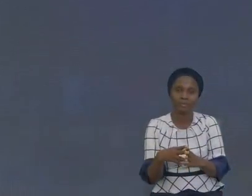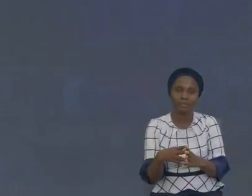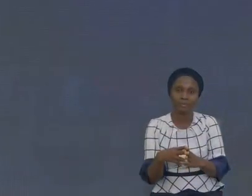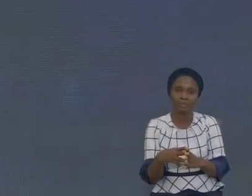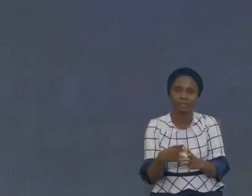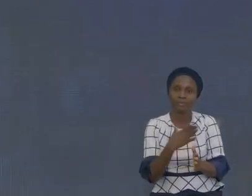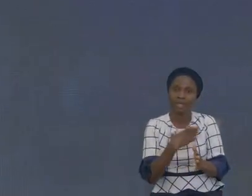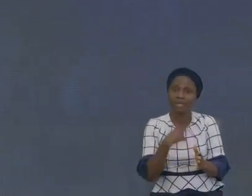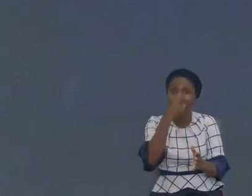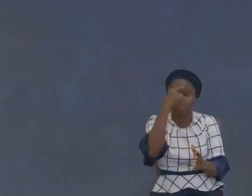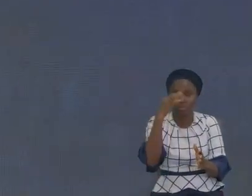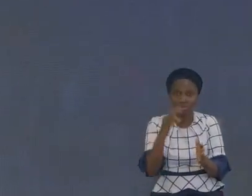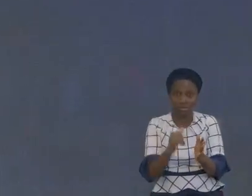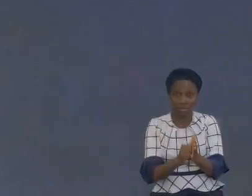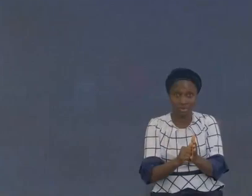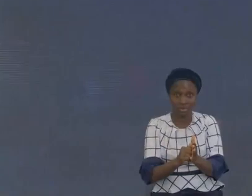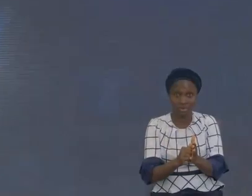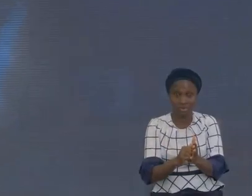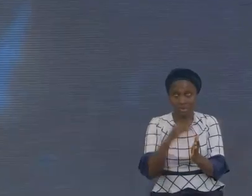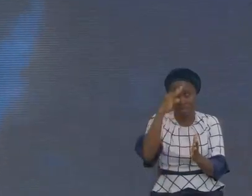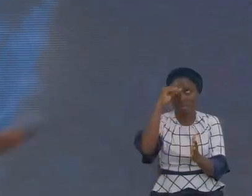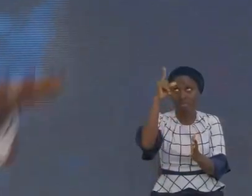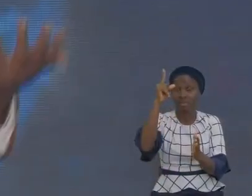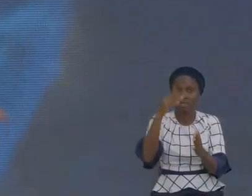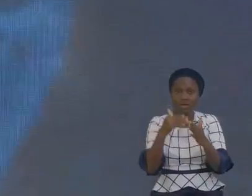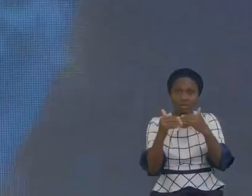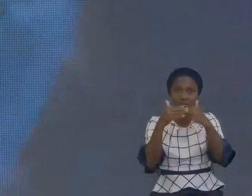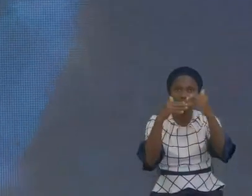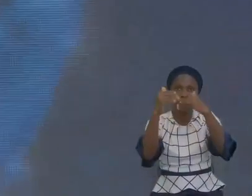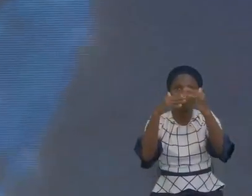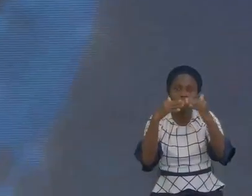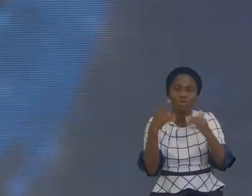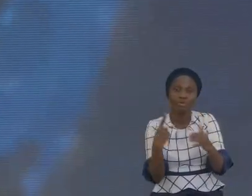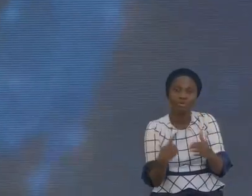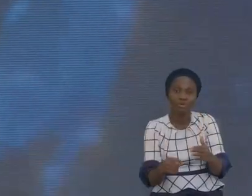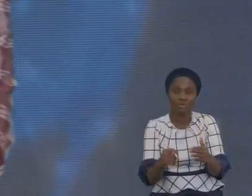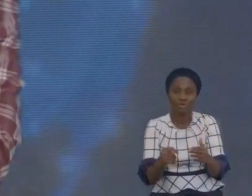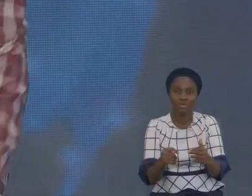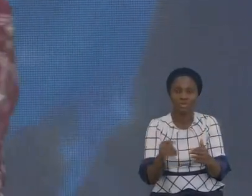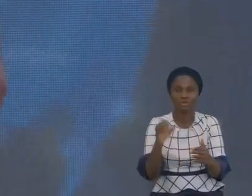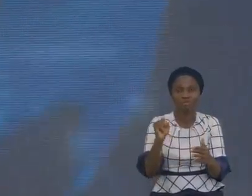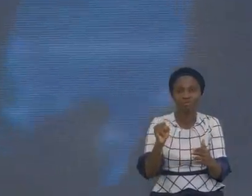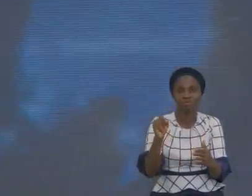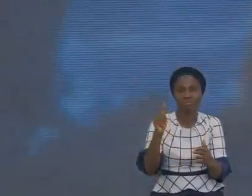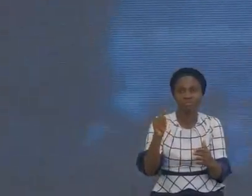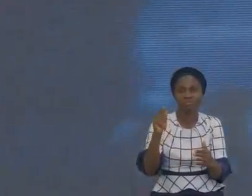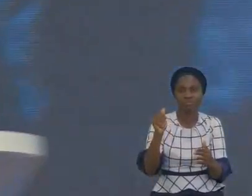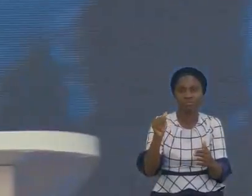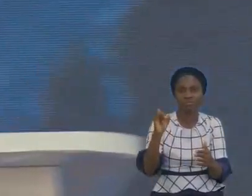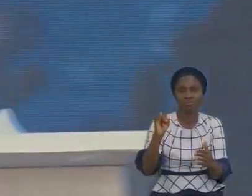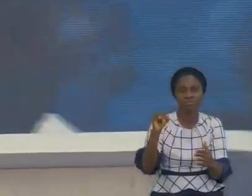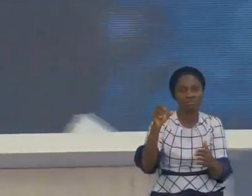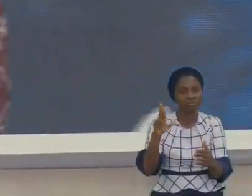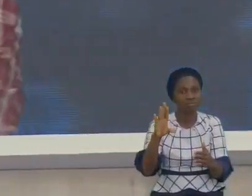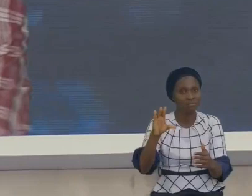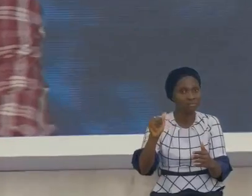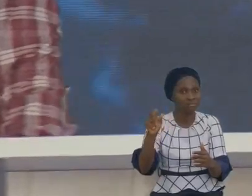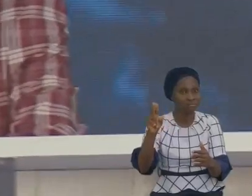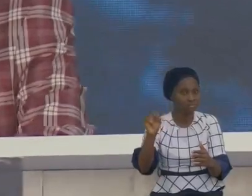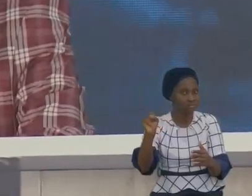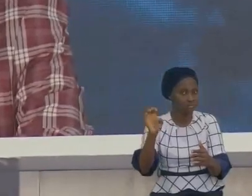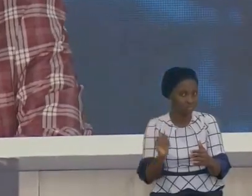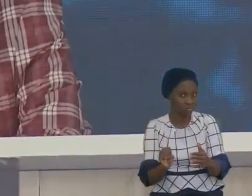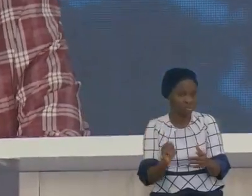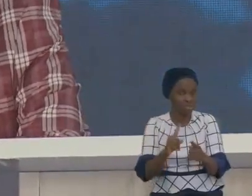staircase one step after the other. And if you take those steps, eventually you'll get